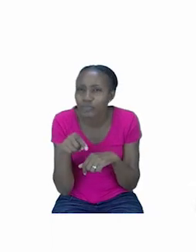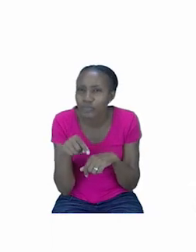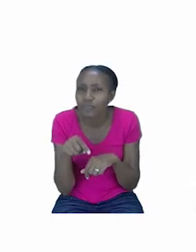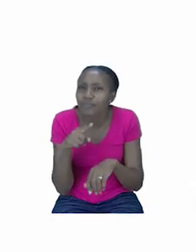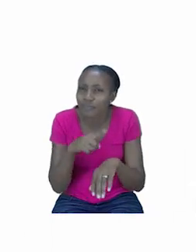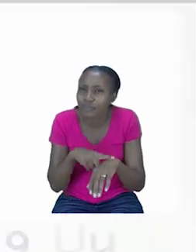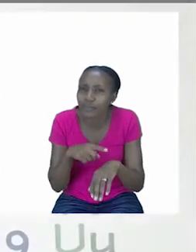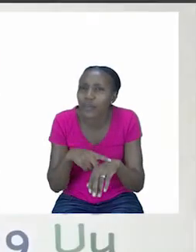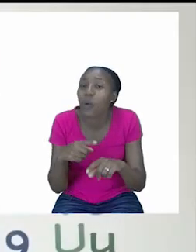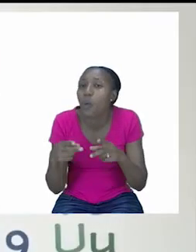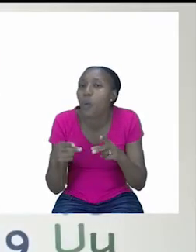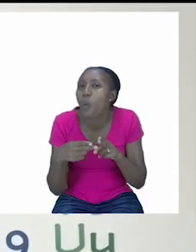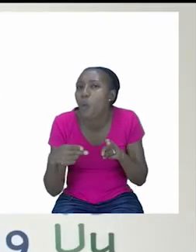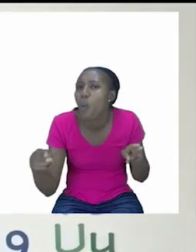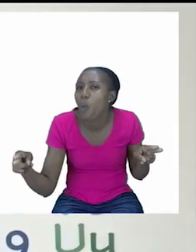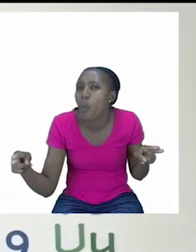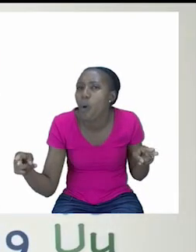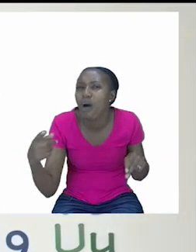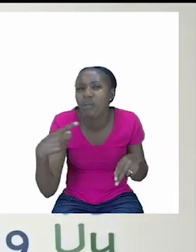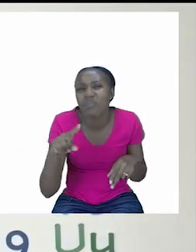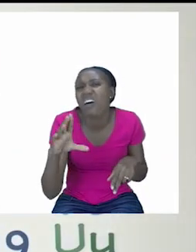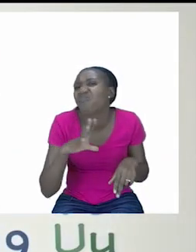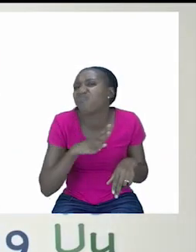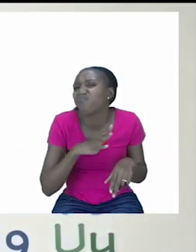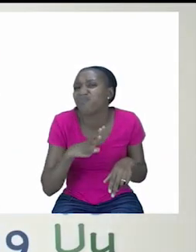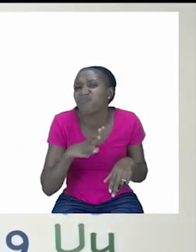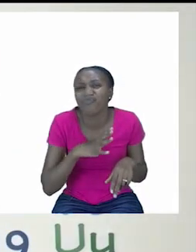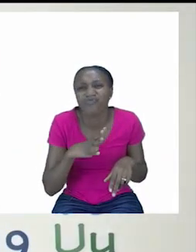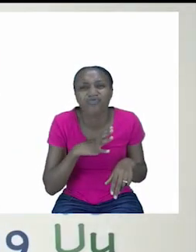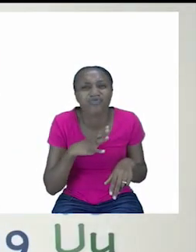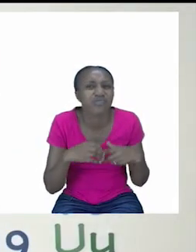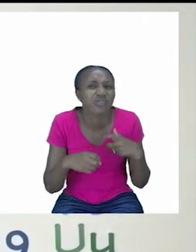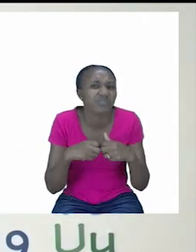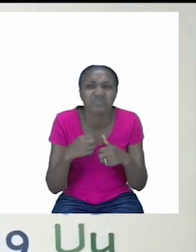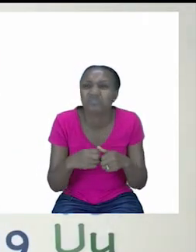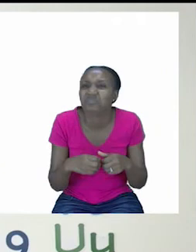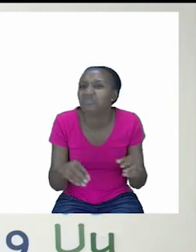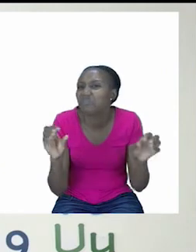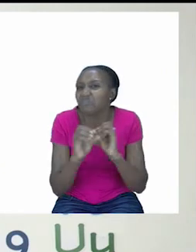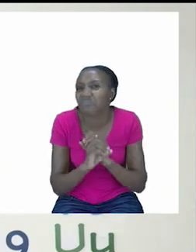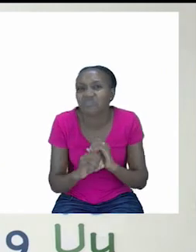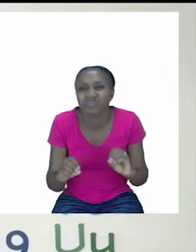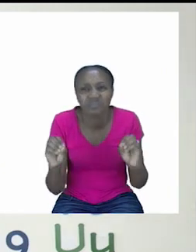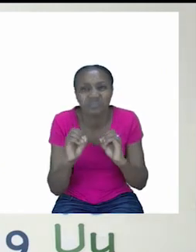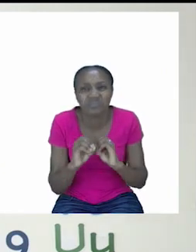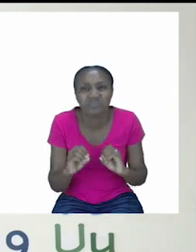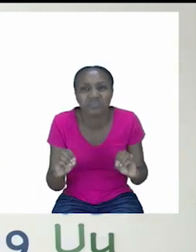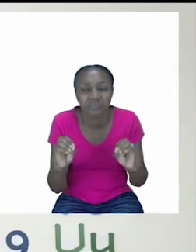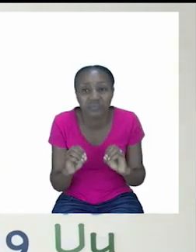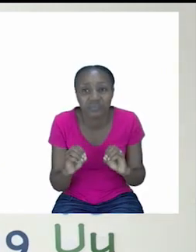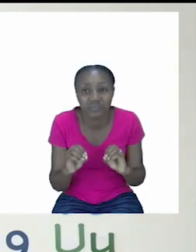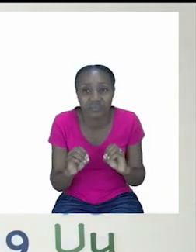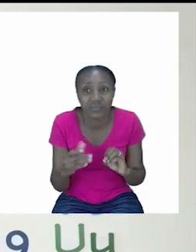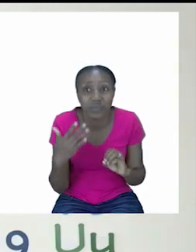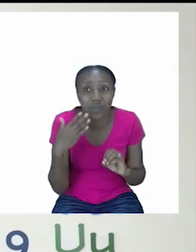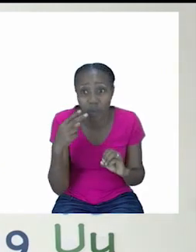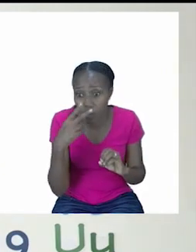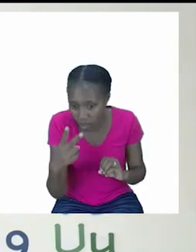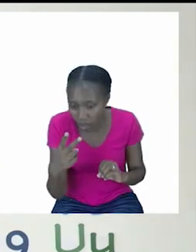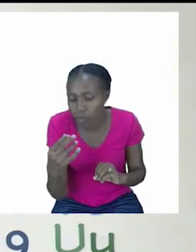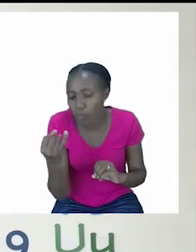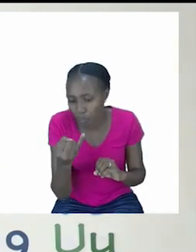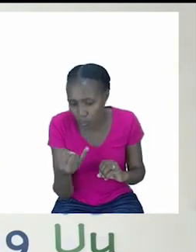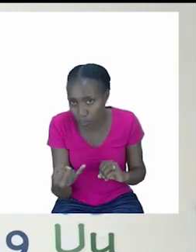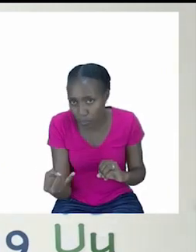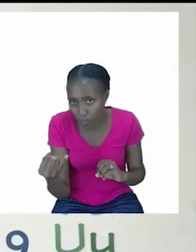but that's okay. It's better for us to try our best. Once you find it, please draw it, and